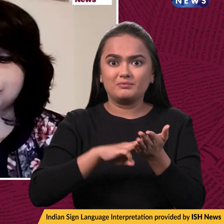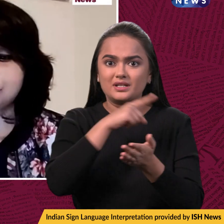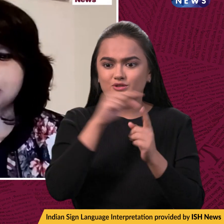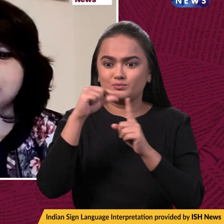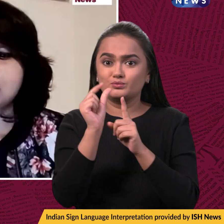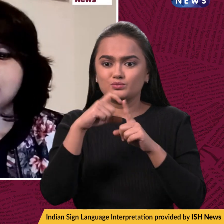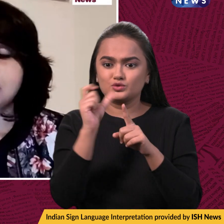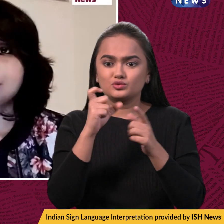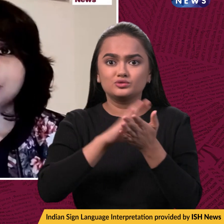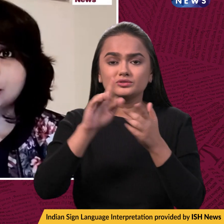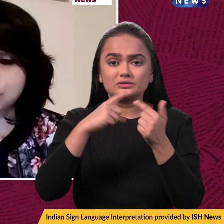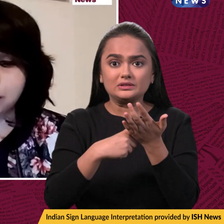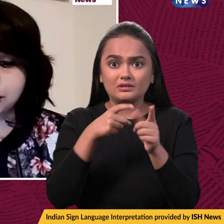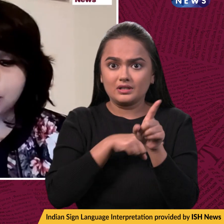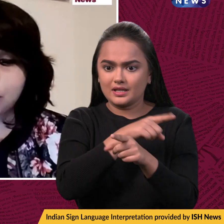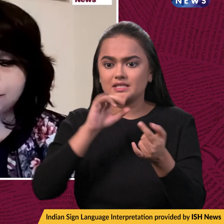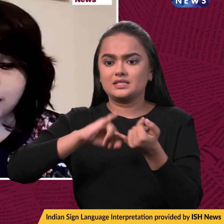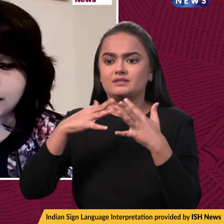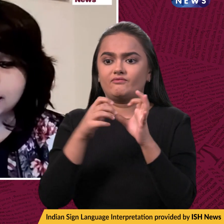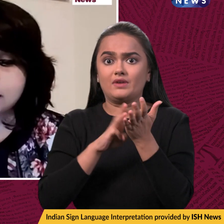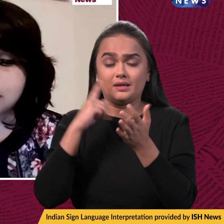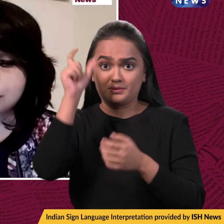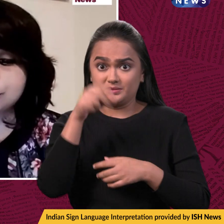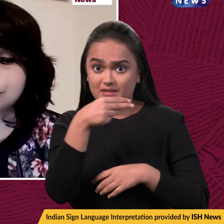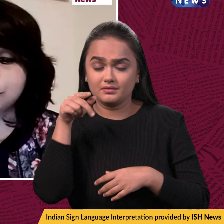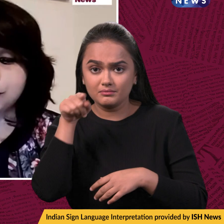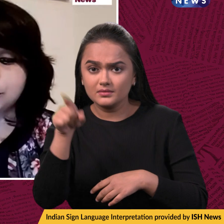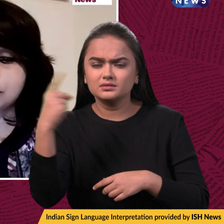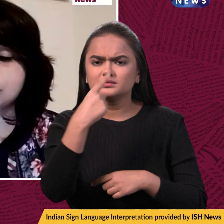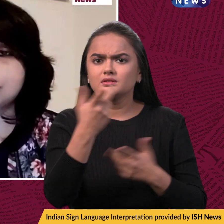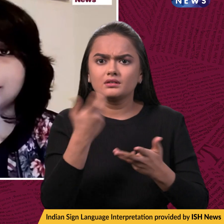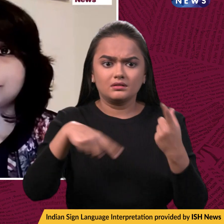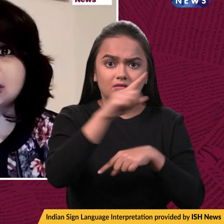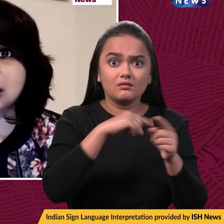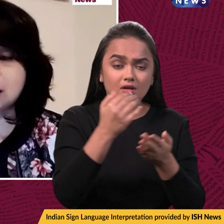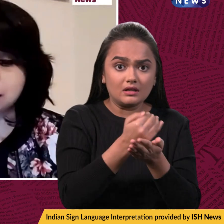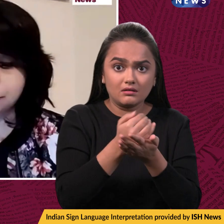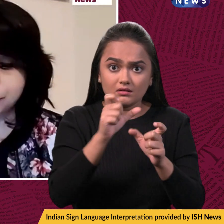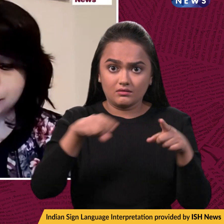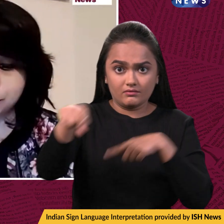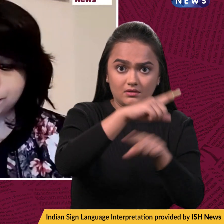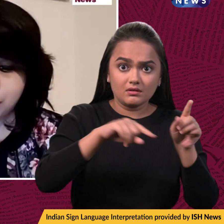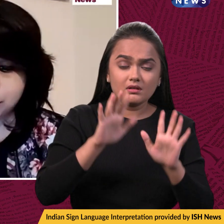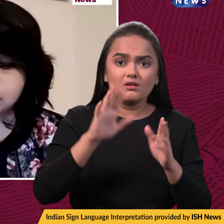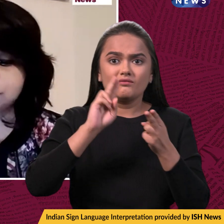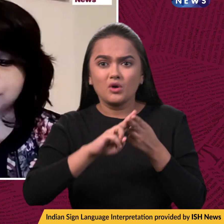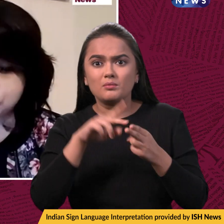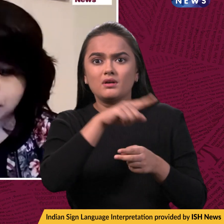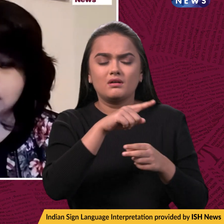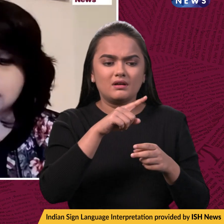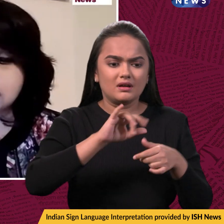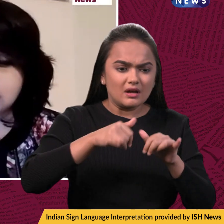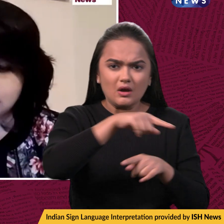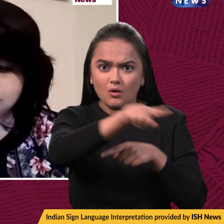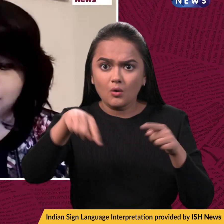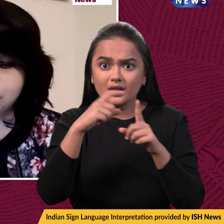of Puducherry, N. Rangaswamy, on Friday announced a slew of measures as well to mitigate the sufferings of farmers,